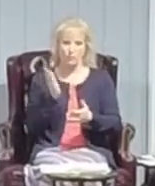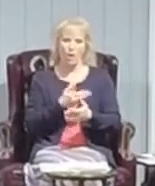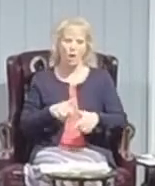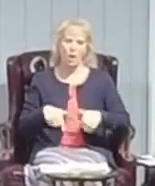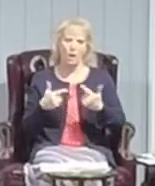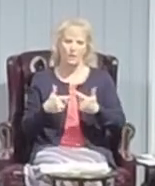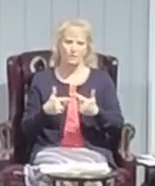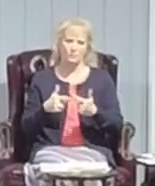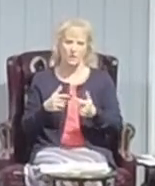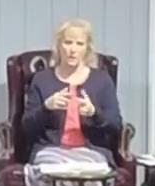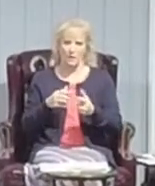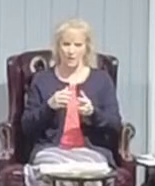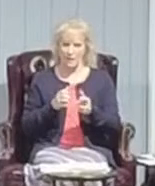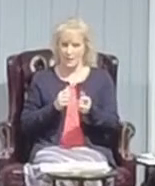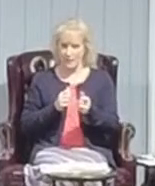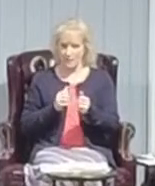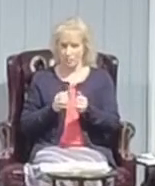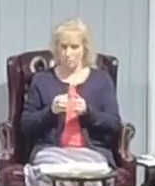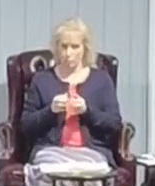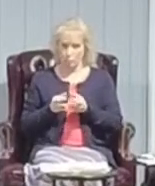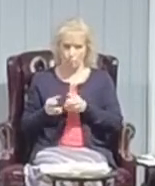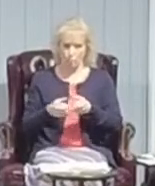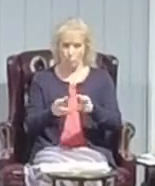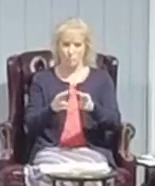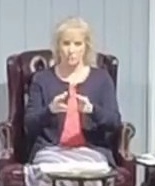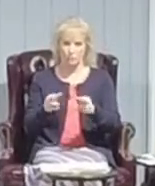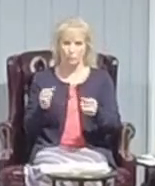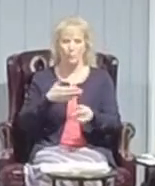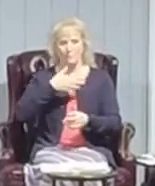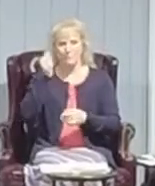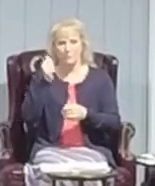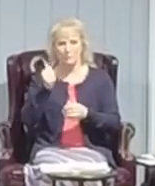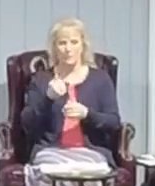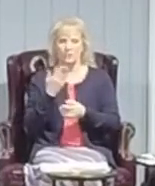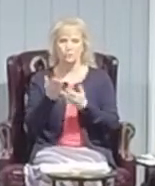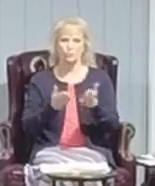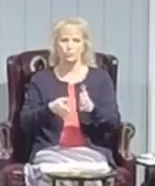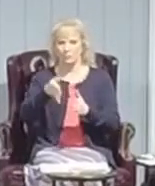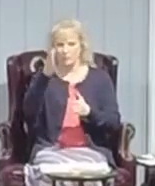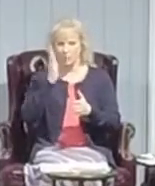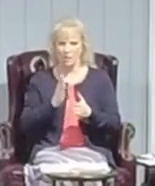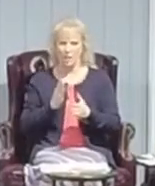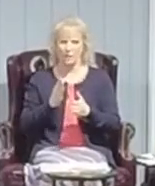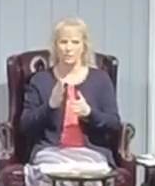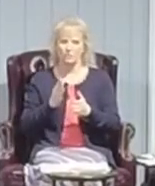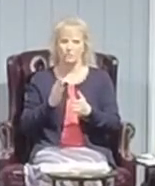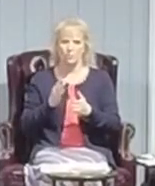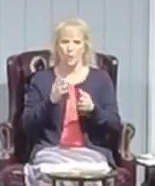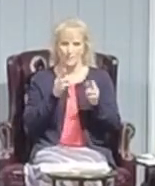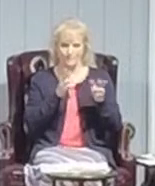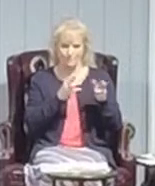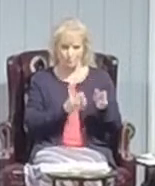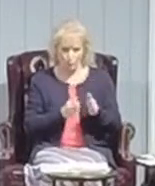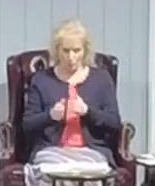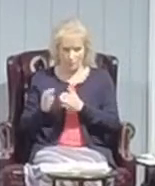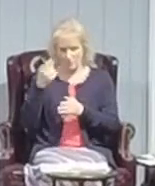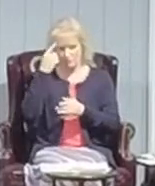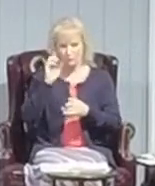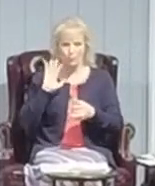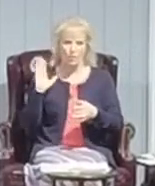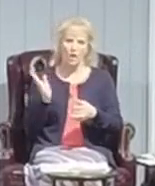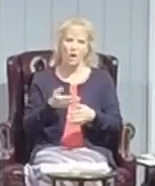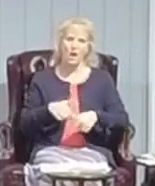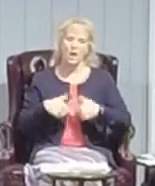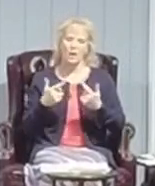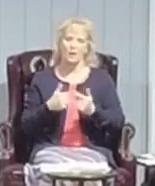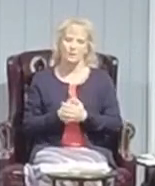will best serve God's purpose for us, all right? I see a sign back there. Oh, that'll help. I can